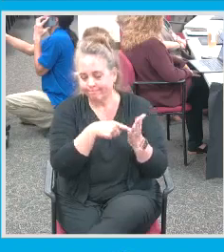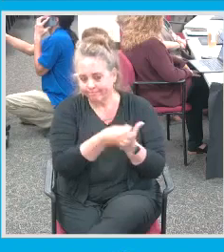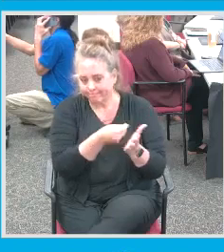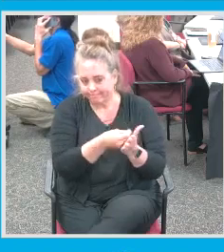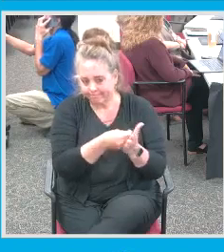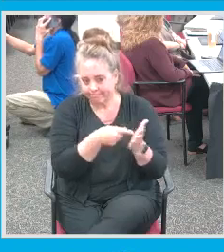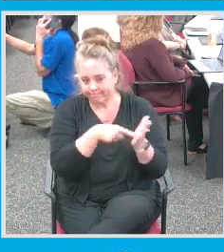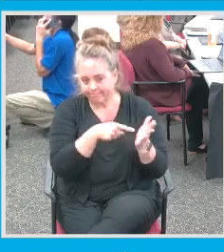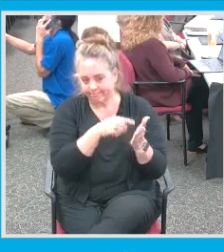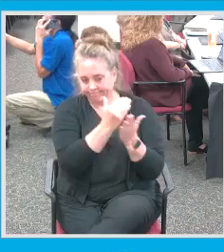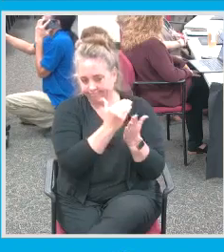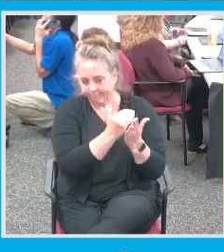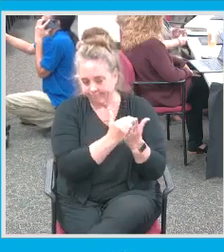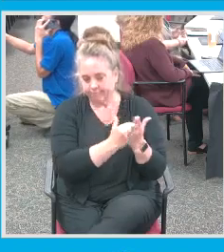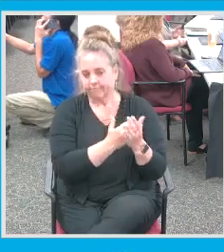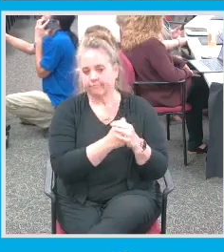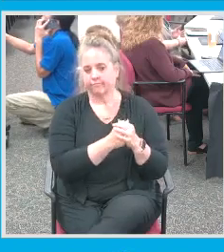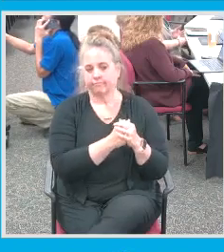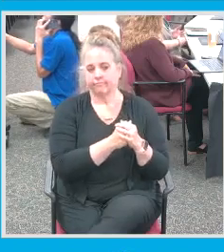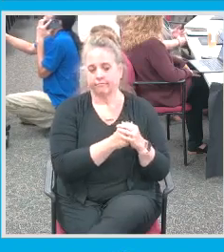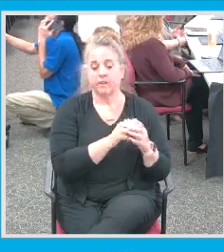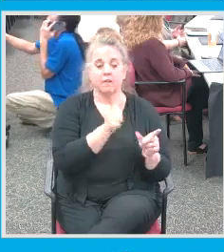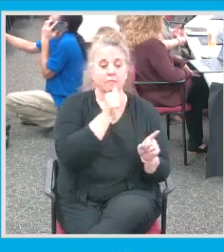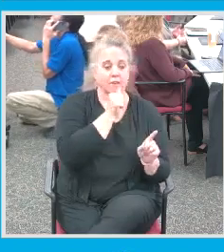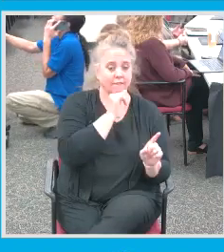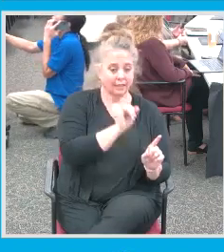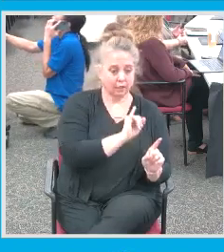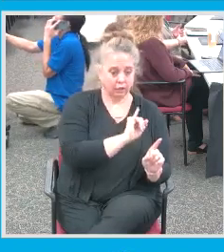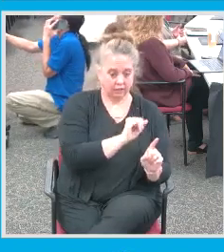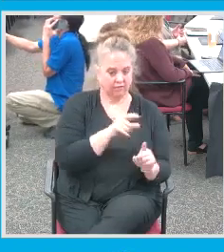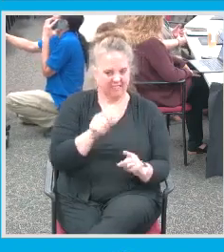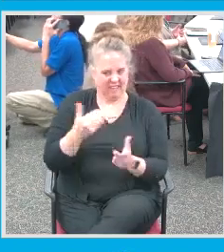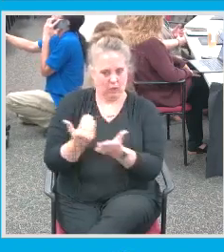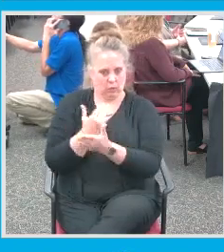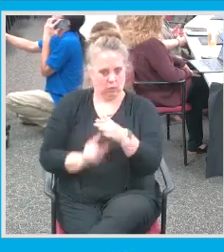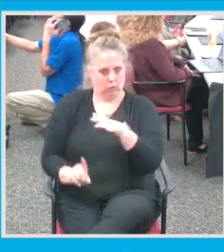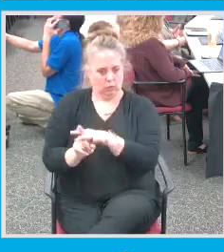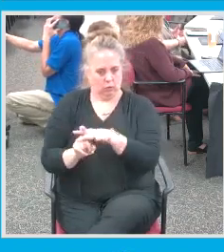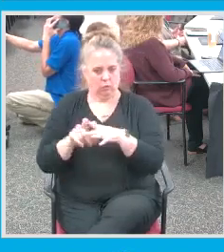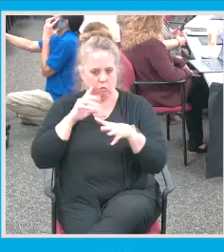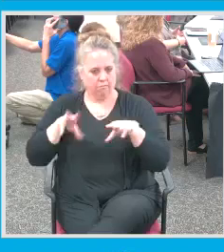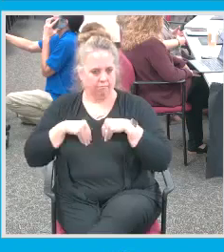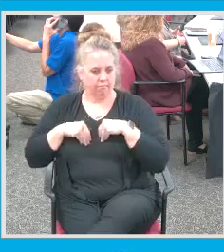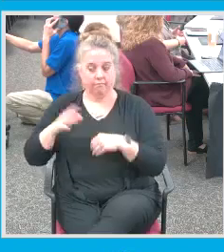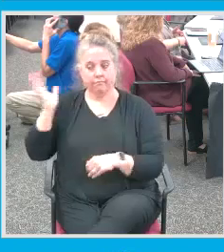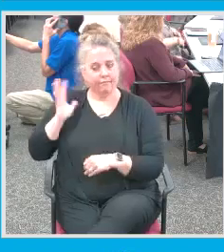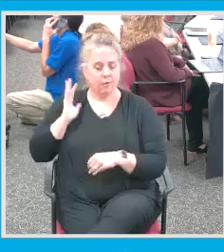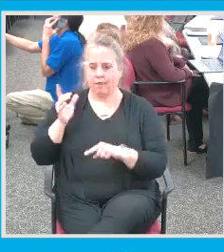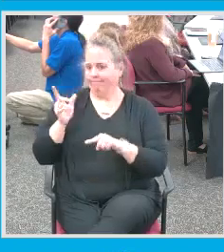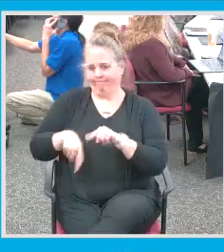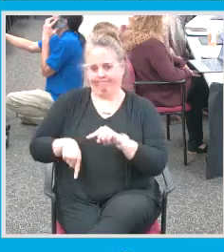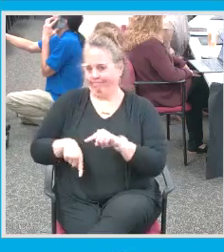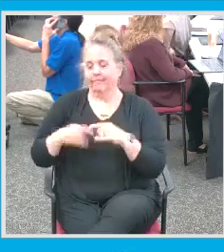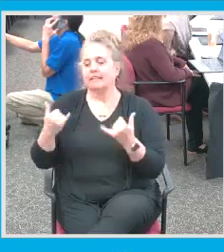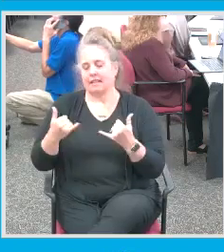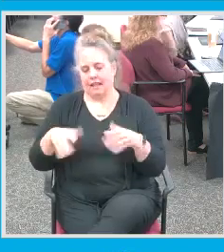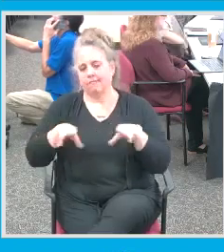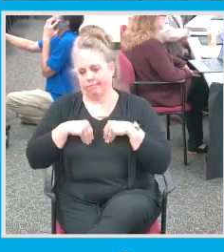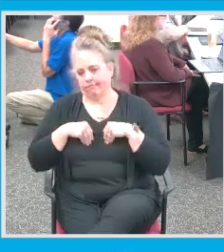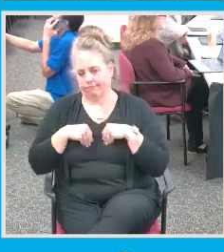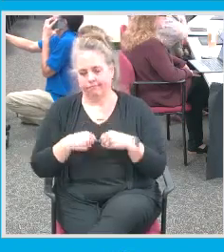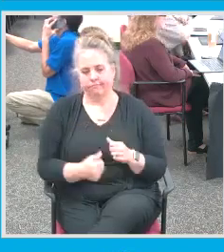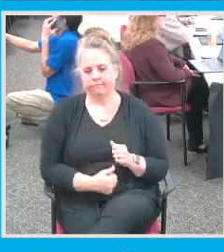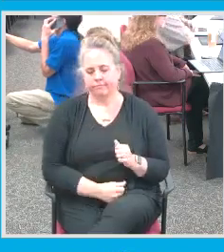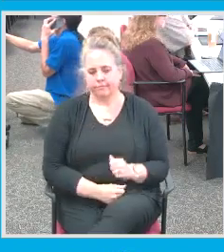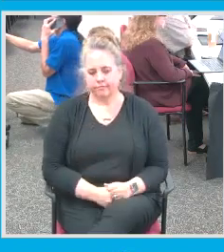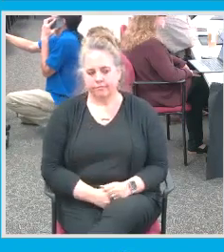take private insurance is relatively new. That hasn't always been the case, but we try